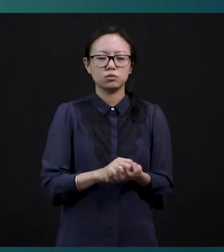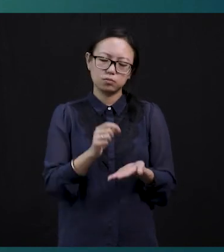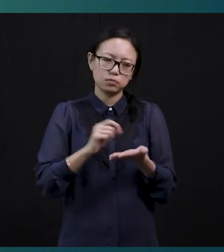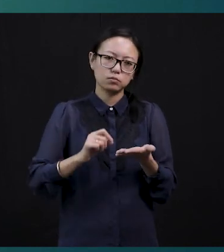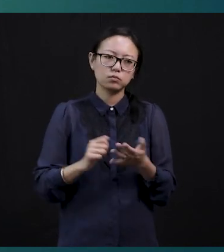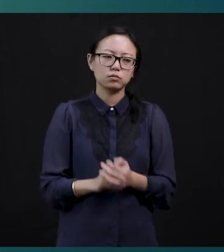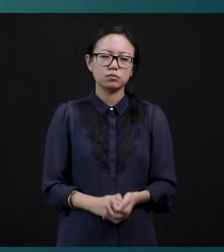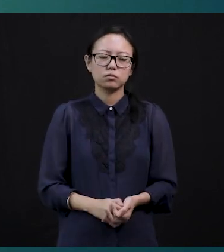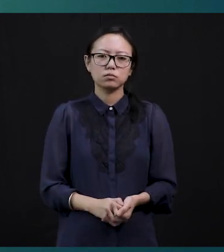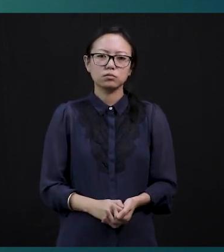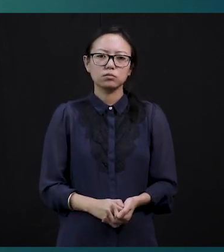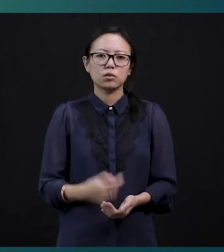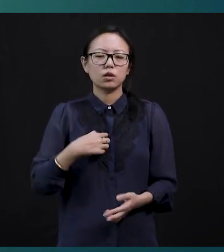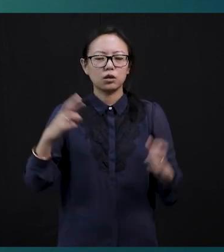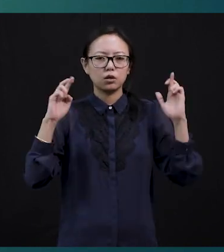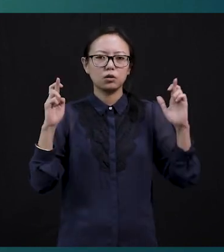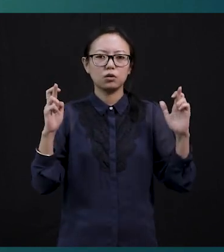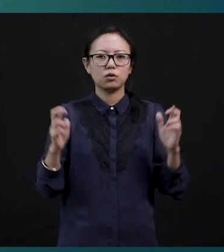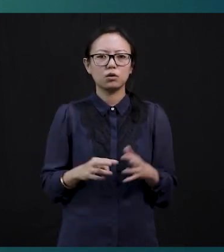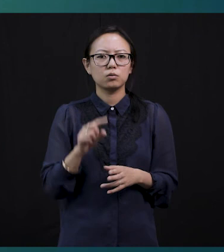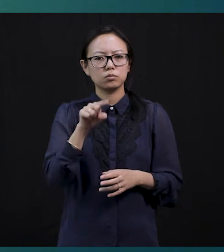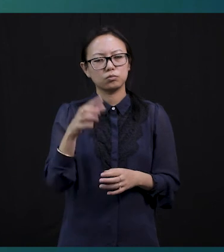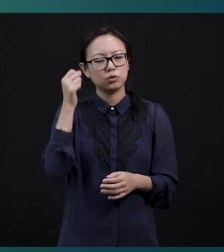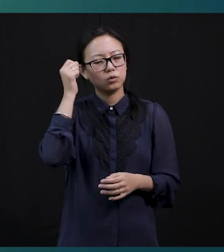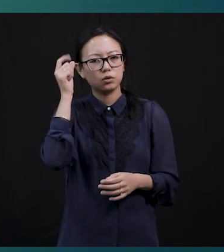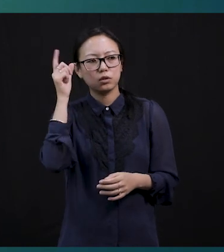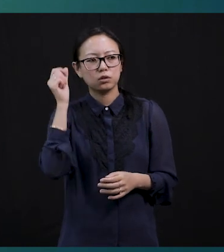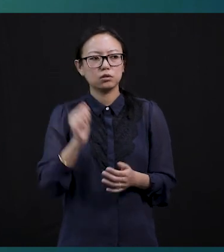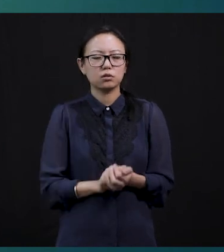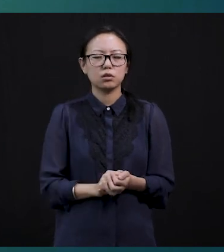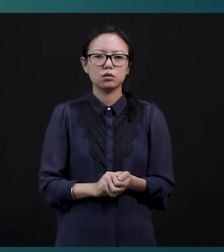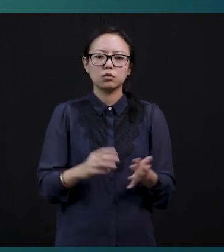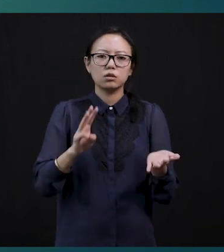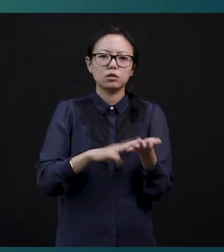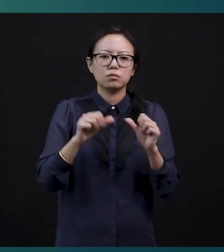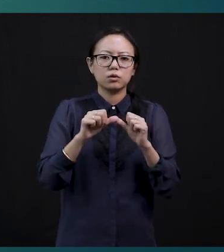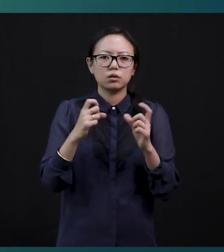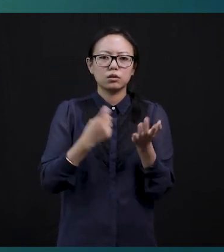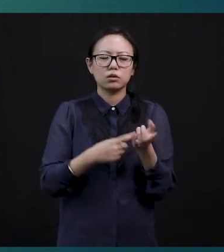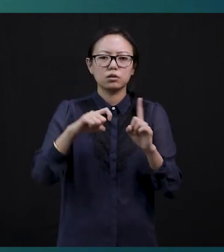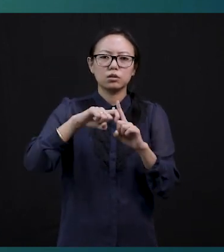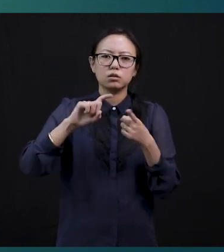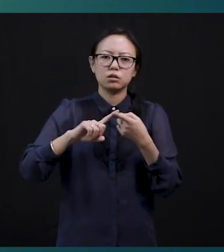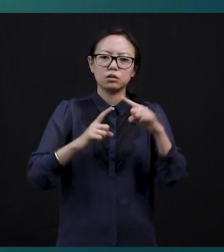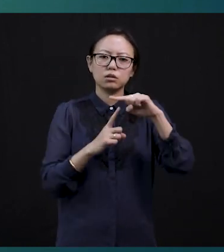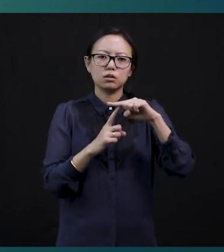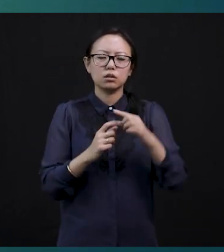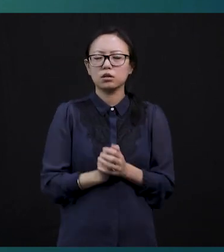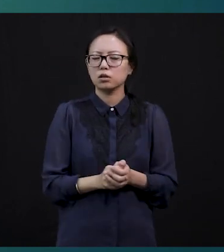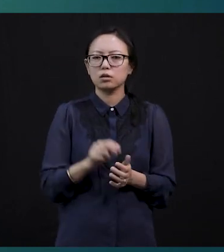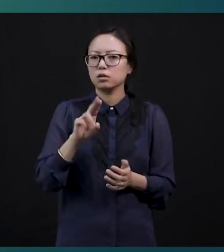right. So, I do hope that you've understood the simpler meaning of market. It's a place where consumers